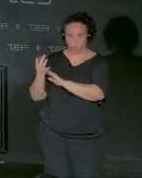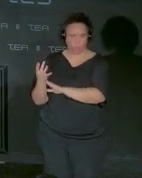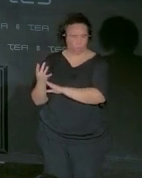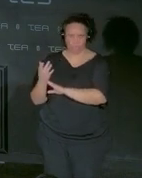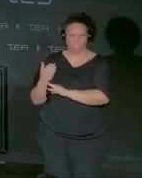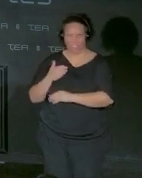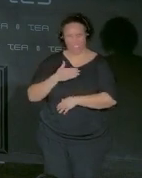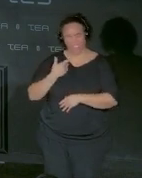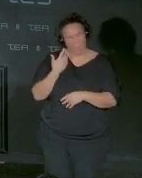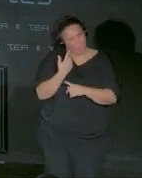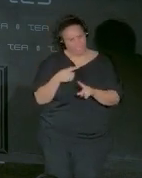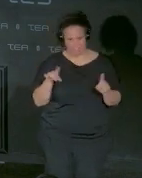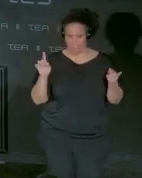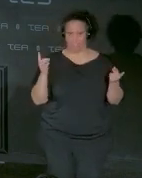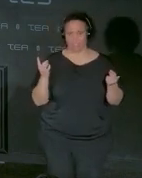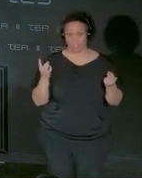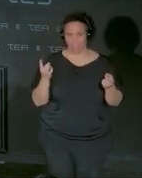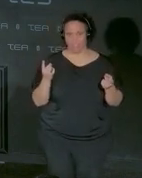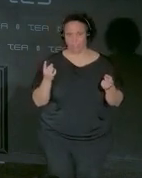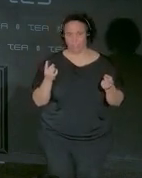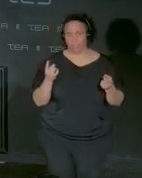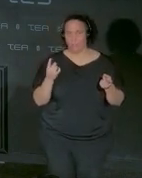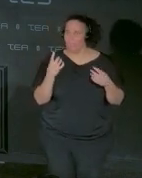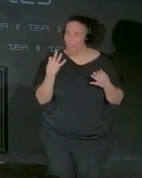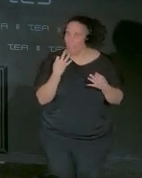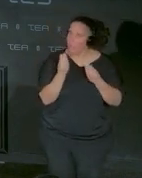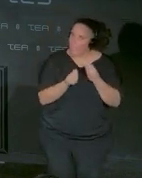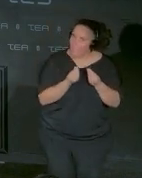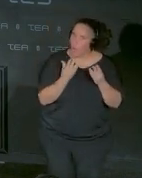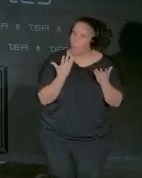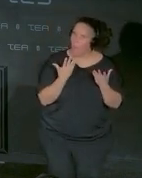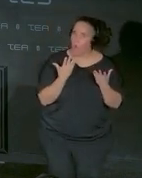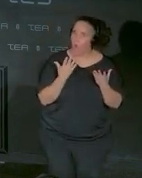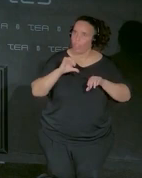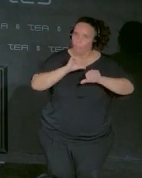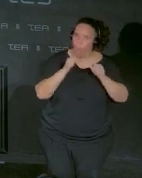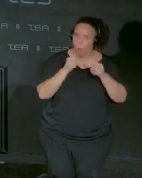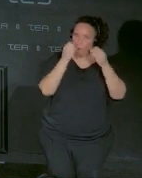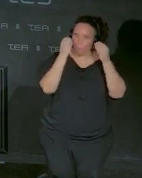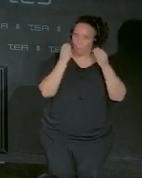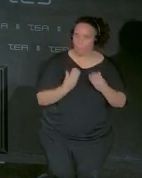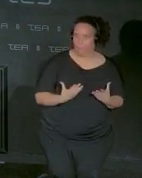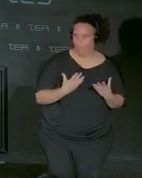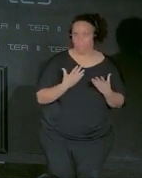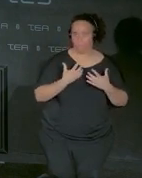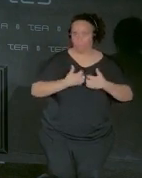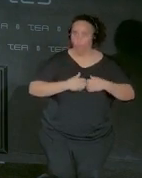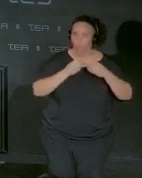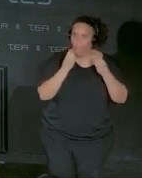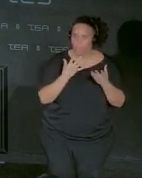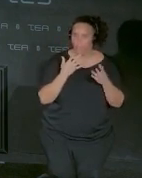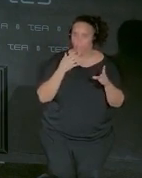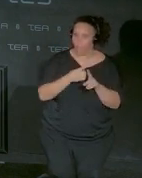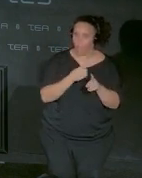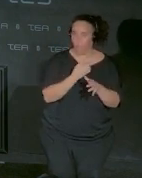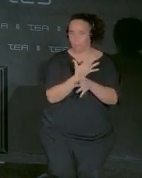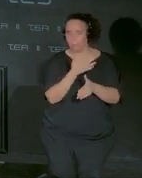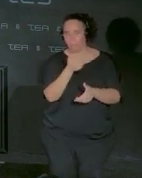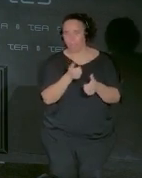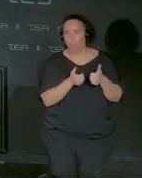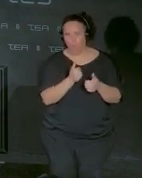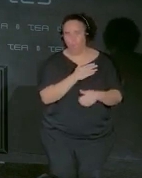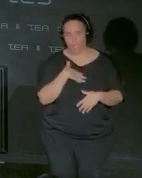also because it kind of stimulates collaboration. And I think Europe is all about collaboration and opening up those borders and being stronger together.